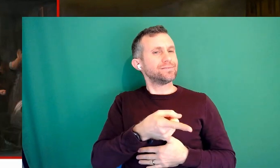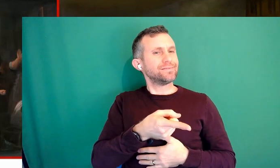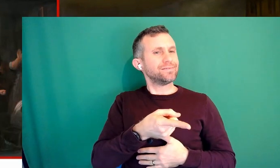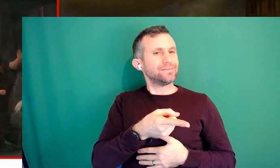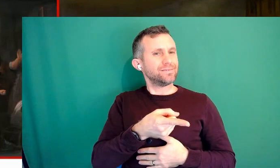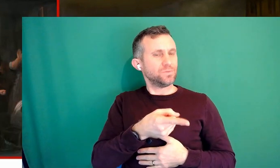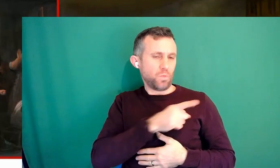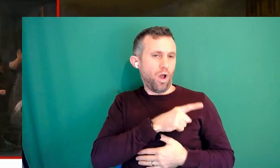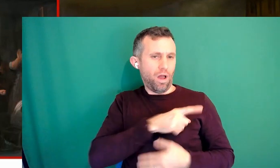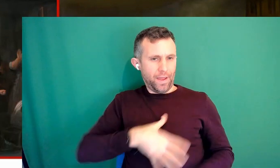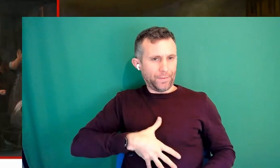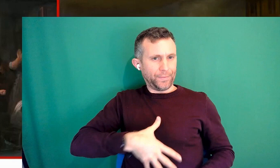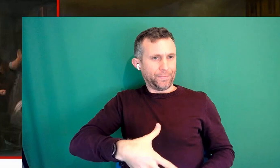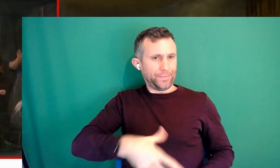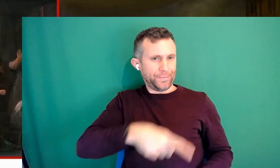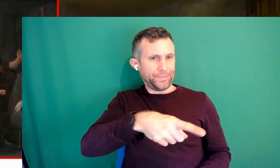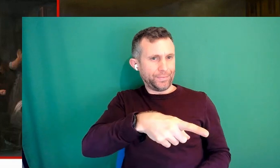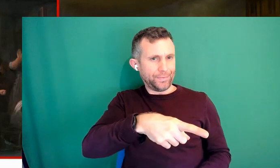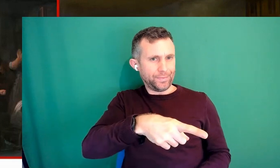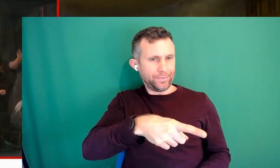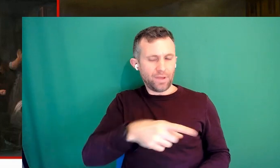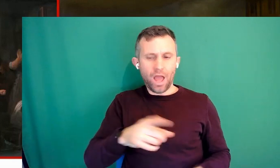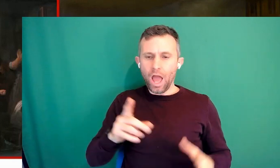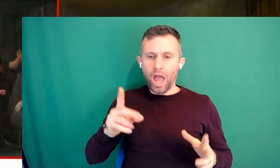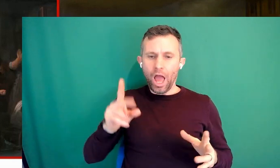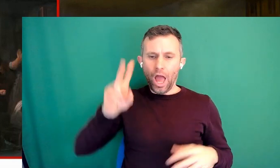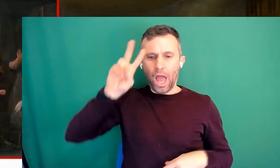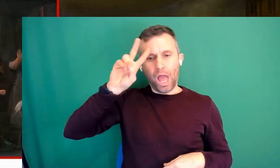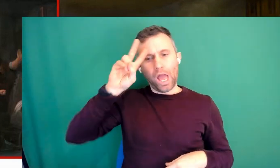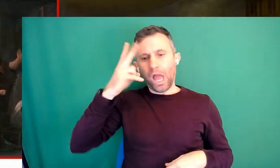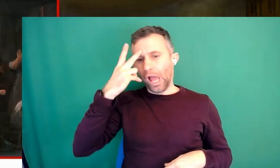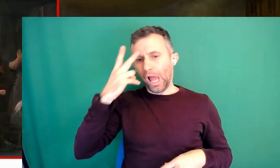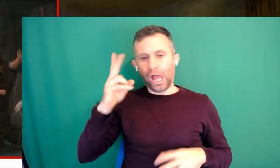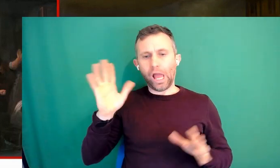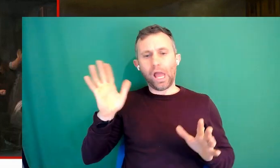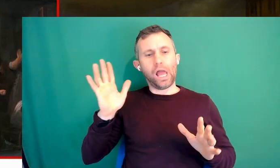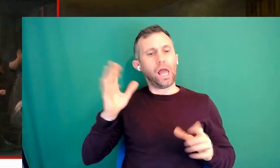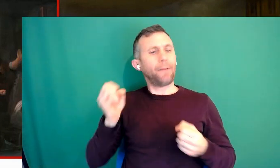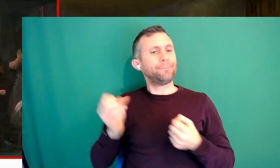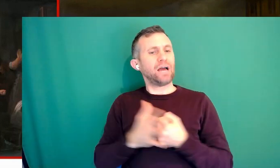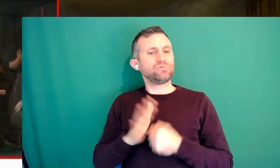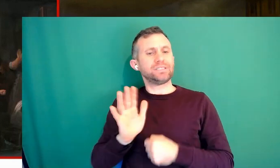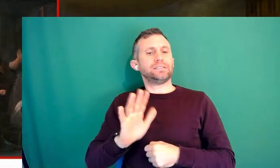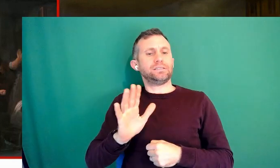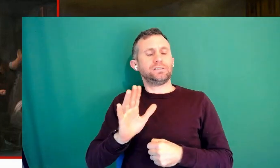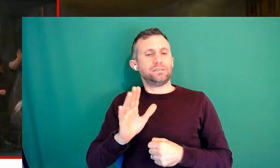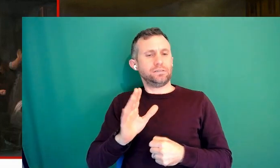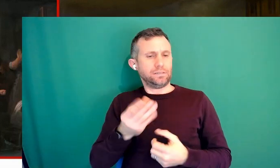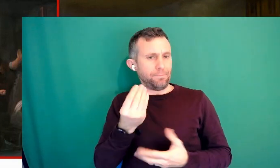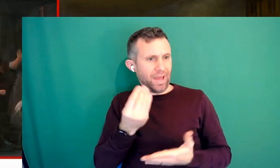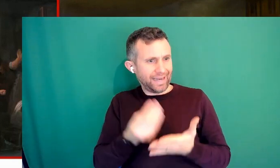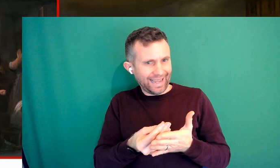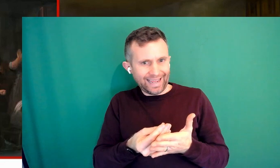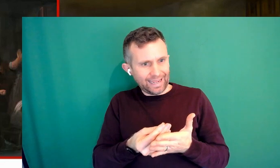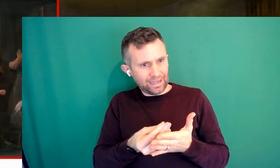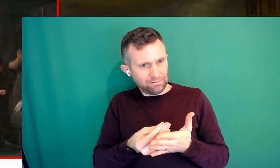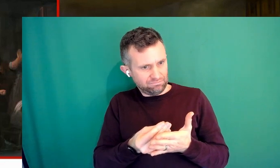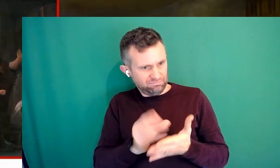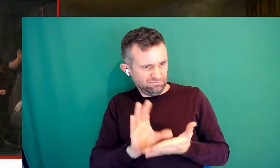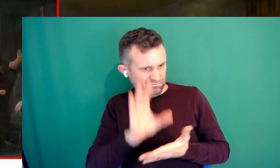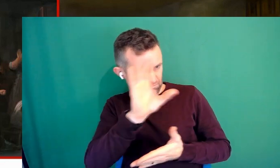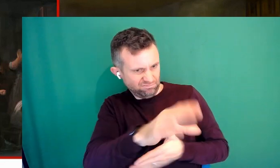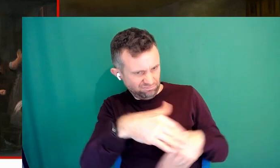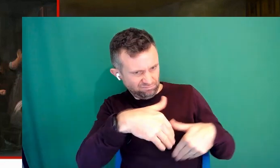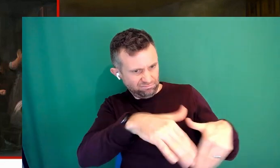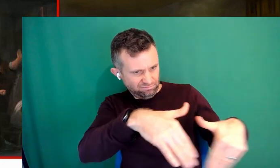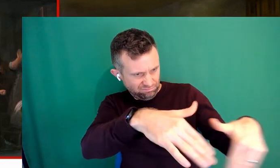centre. And in the panel at the top right, it is revealed that he has spent too much. And he is being arrested